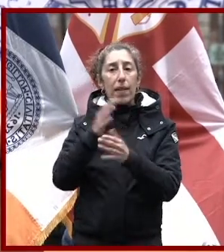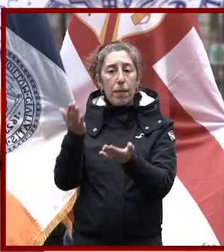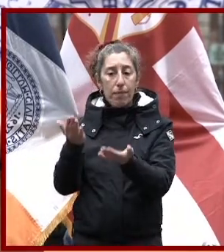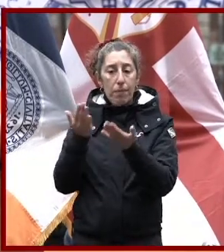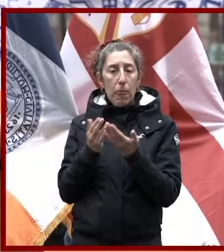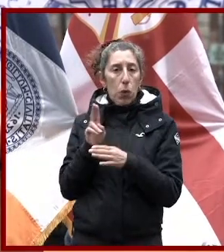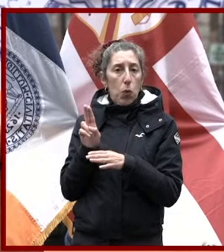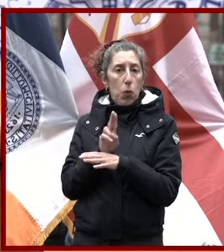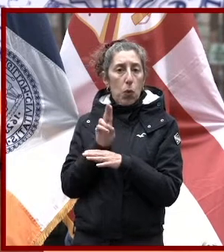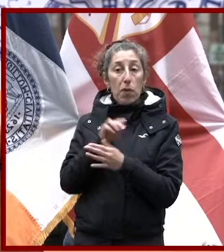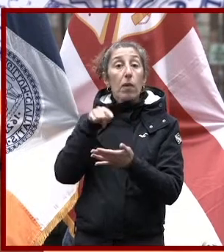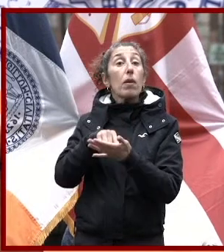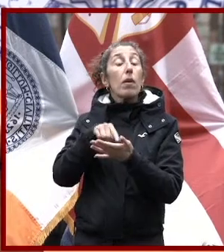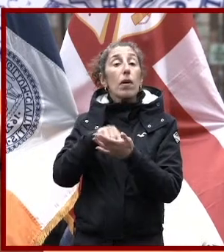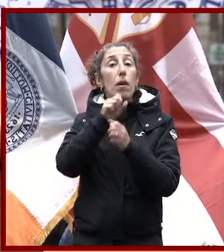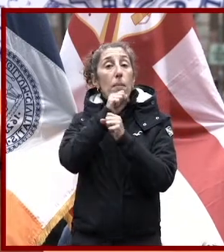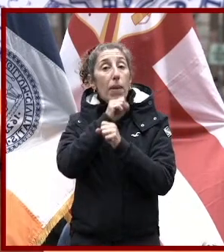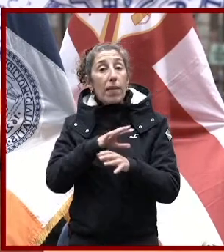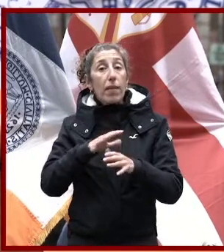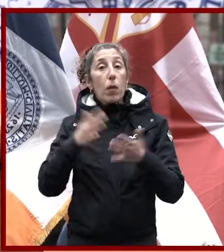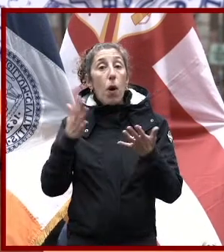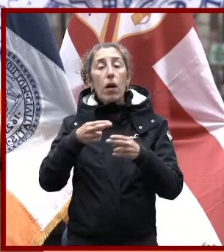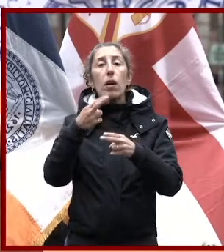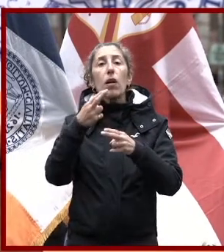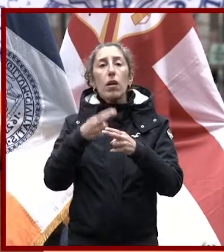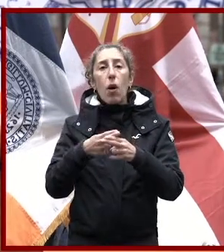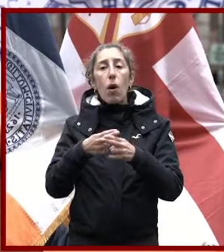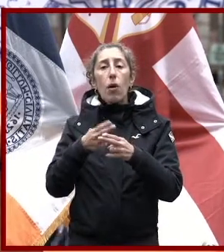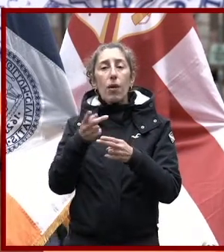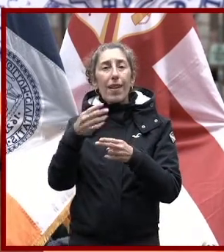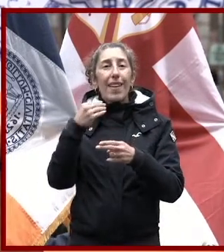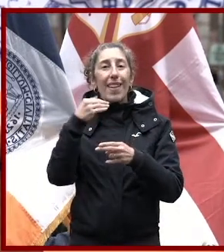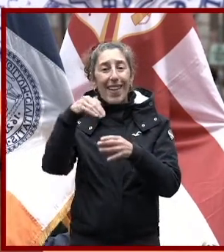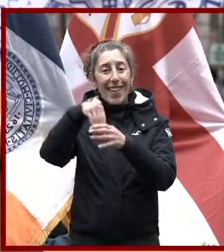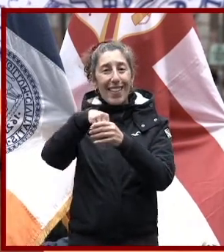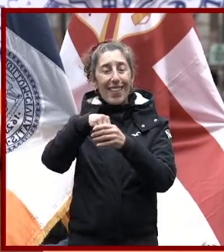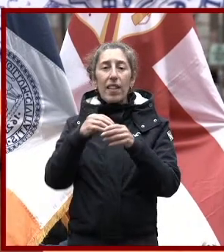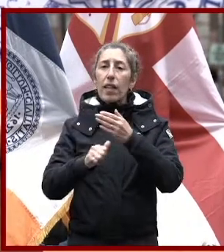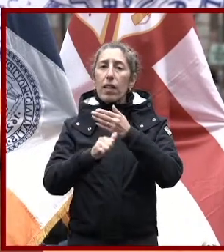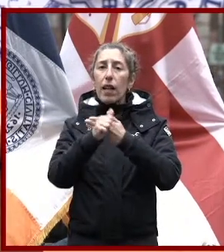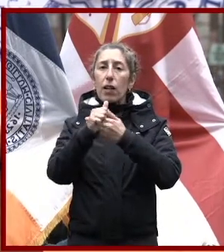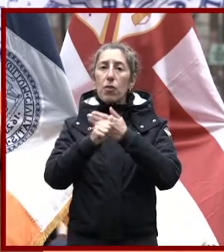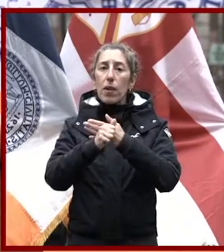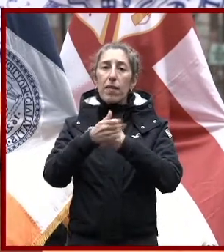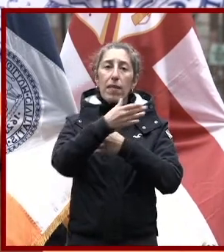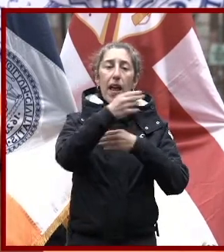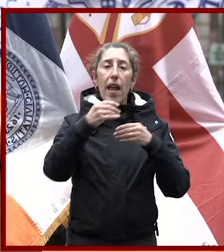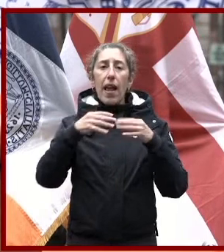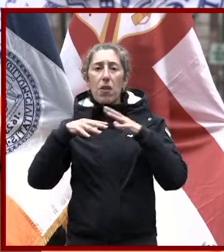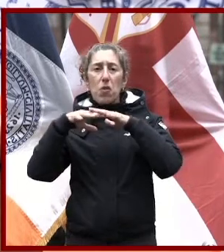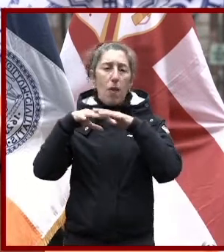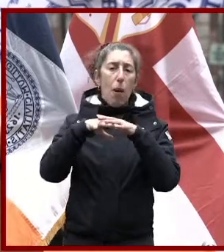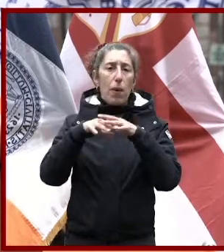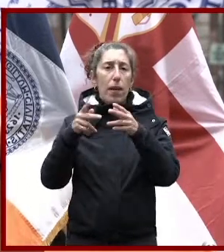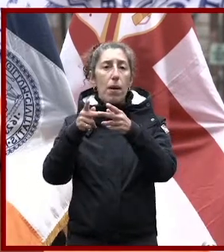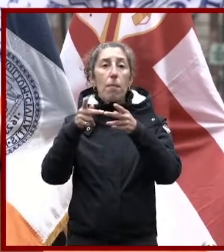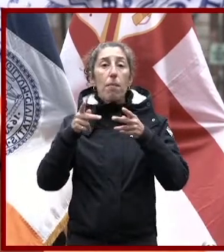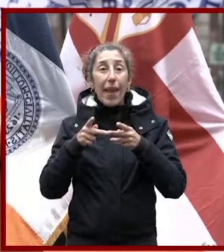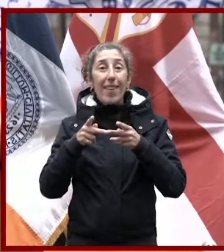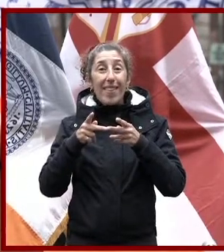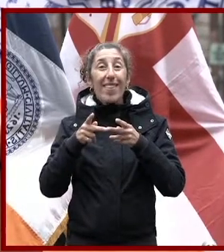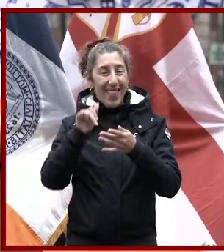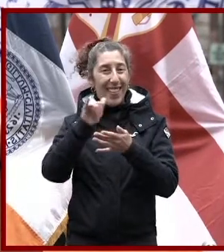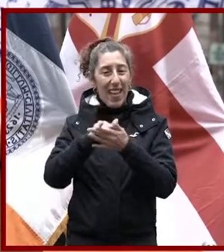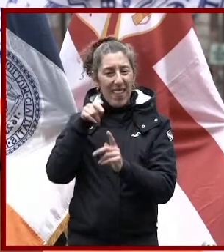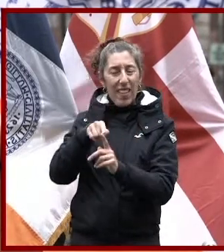in a dangerous and crowded place. Sound familiar? This is a blessing you say when you enter a